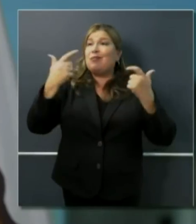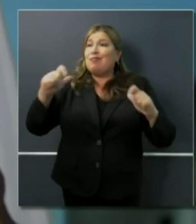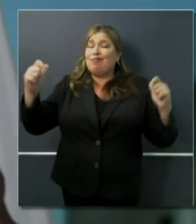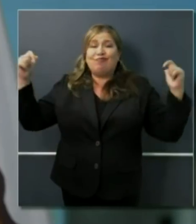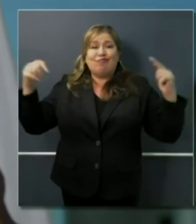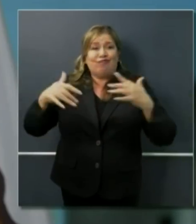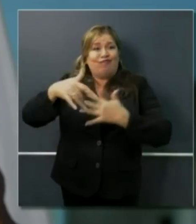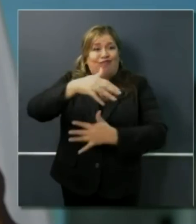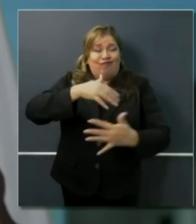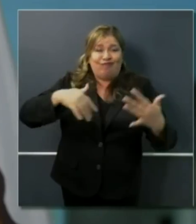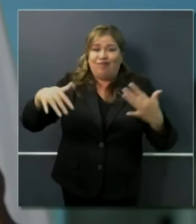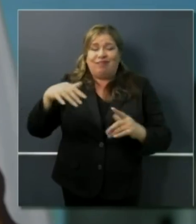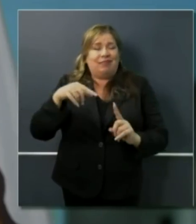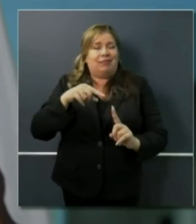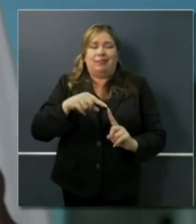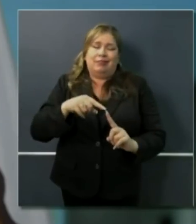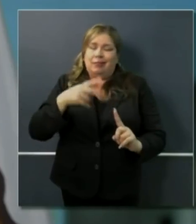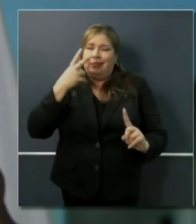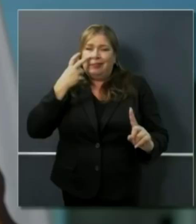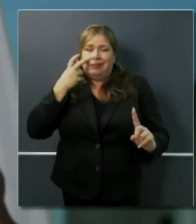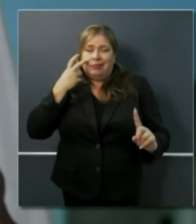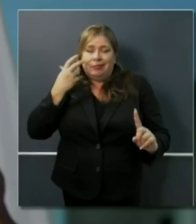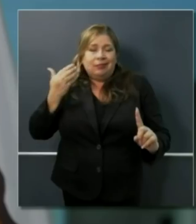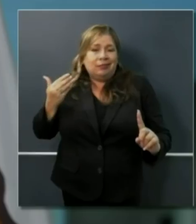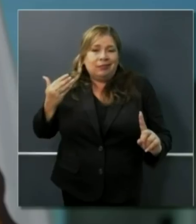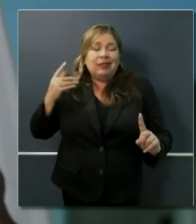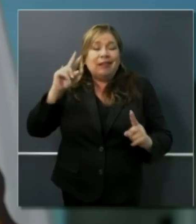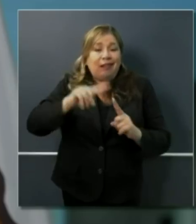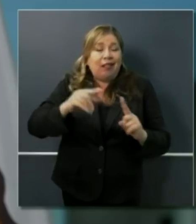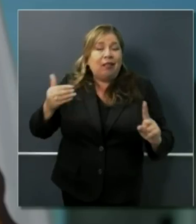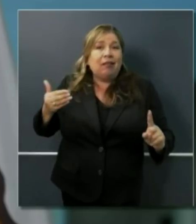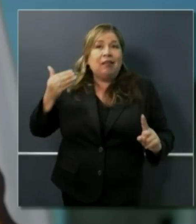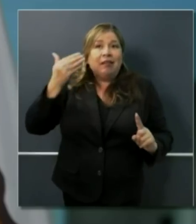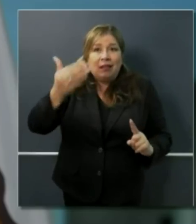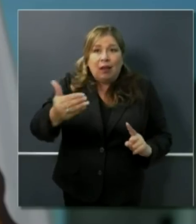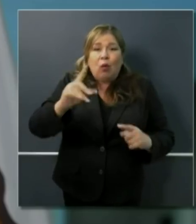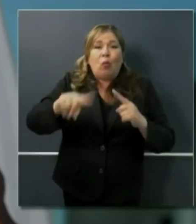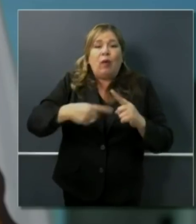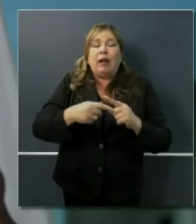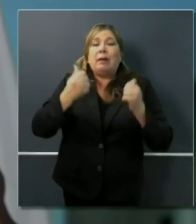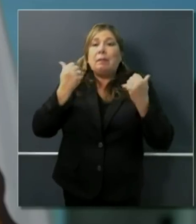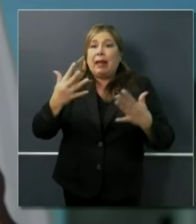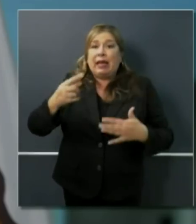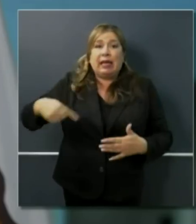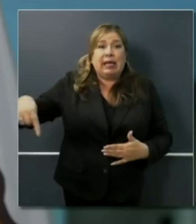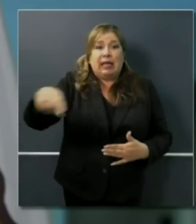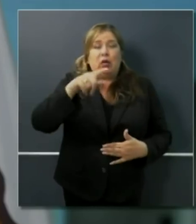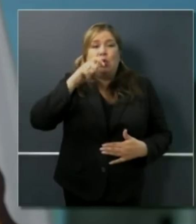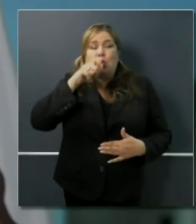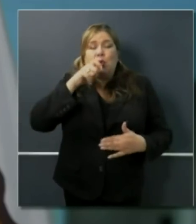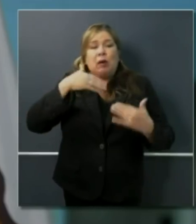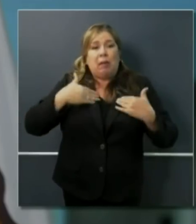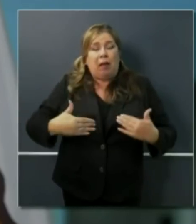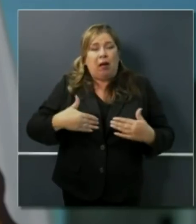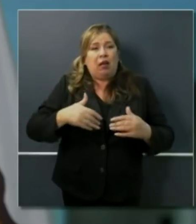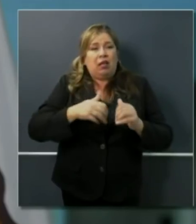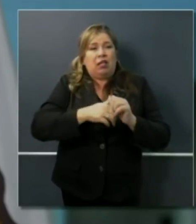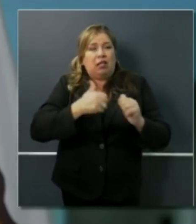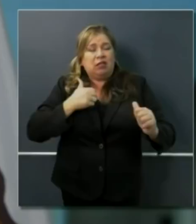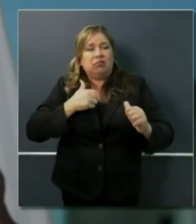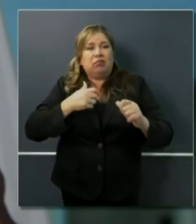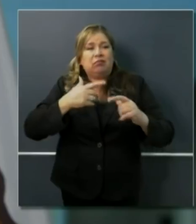is negligible at best until we get to herd immunity and we get to a vaccine.